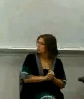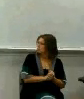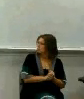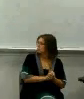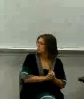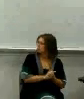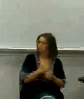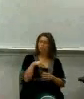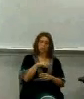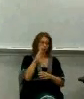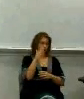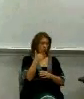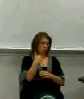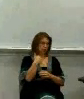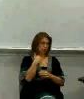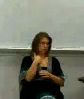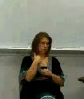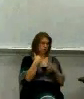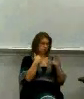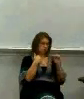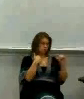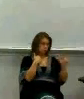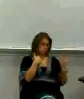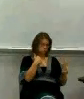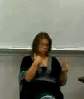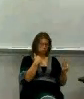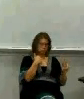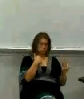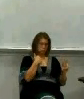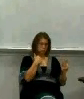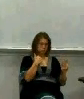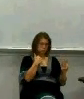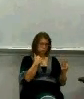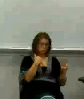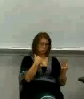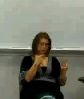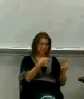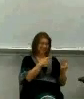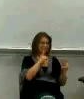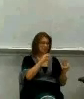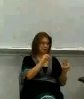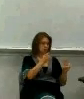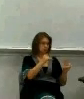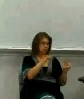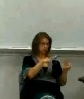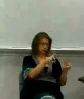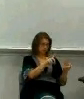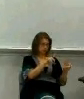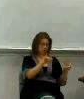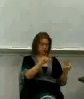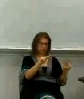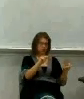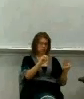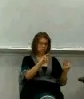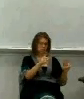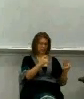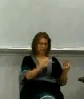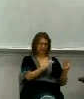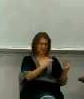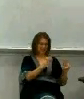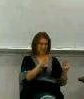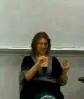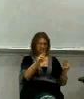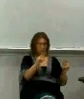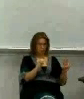And we will have carbon dioxide being the oxidized inorganic form.